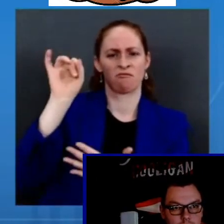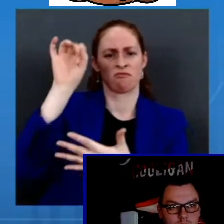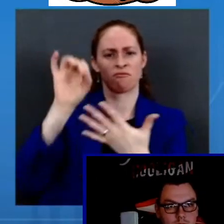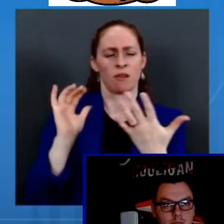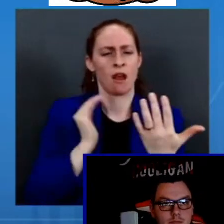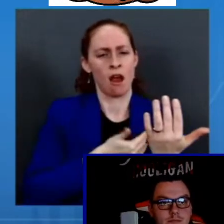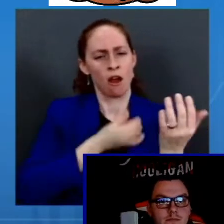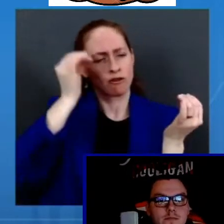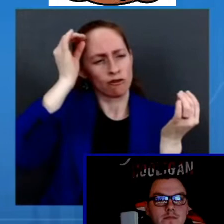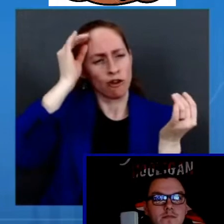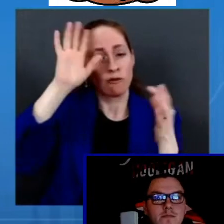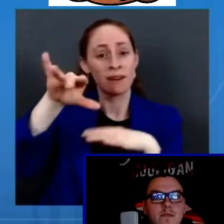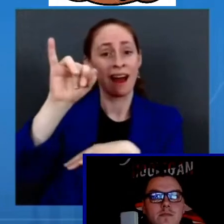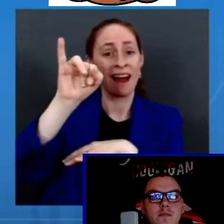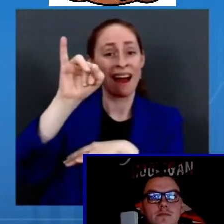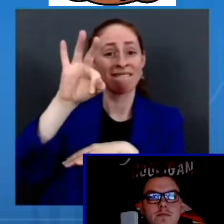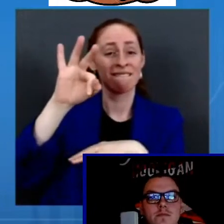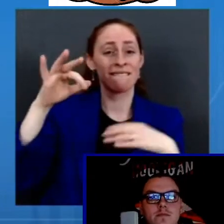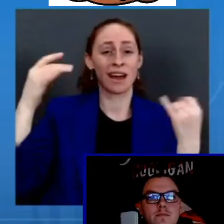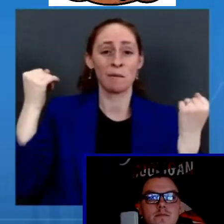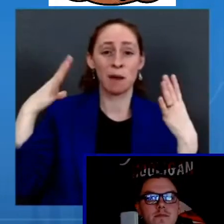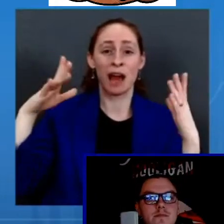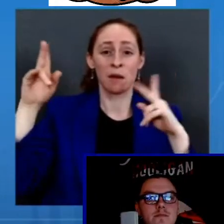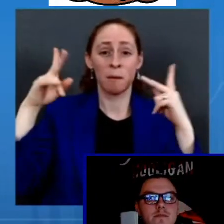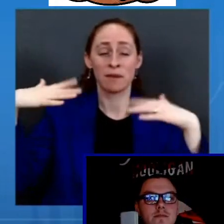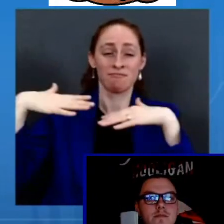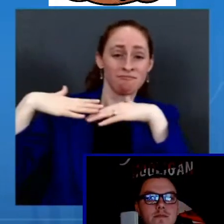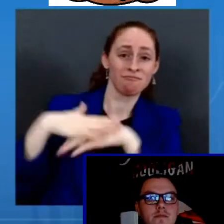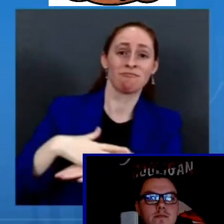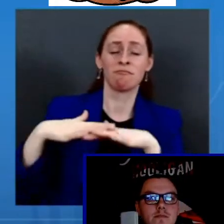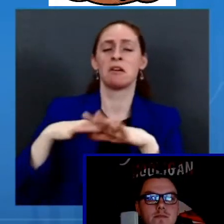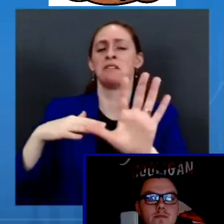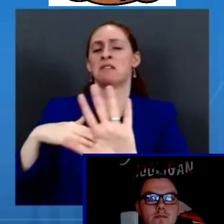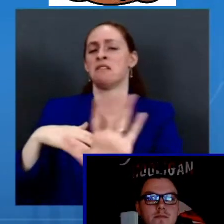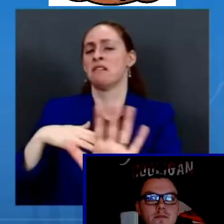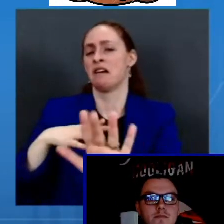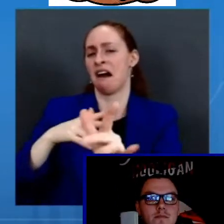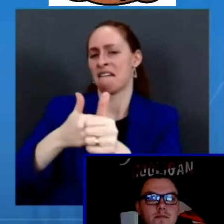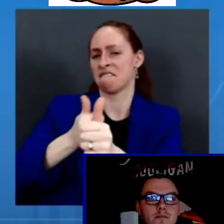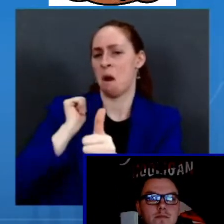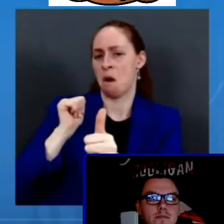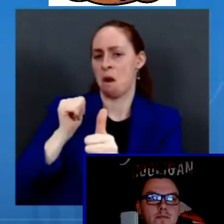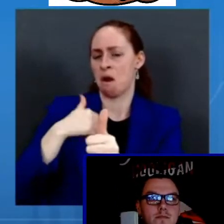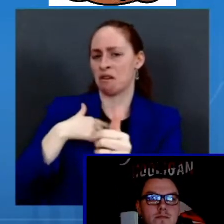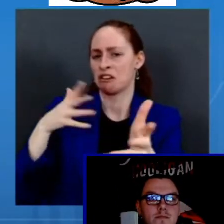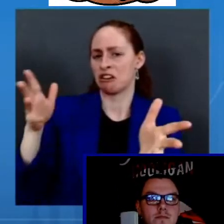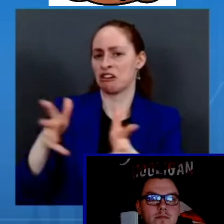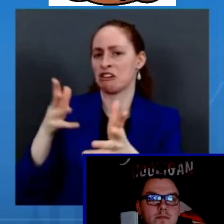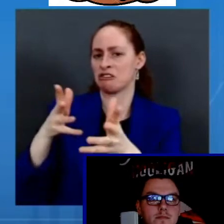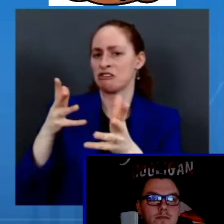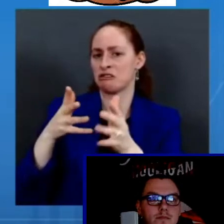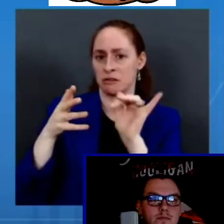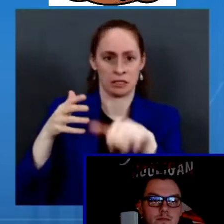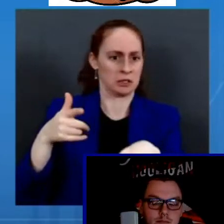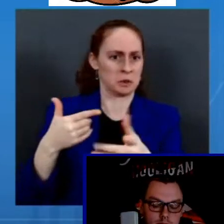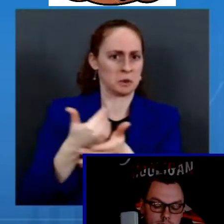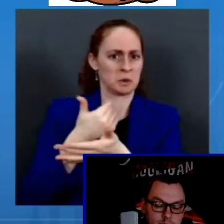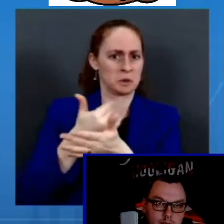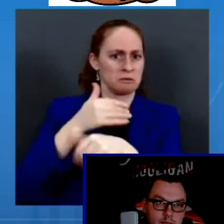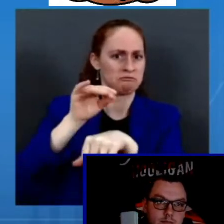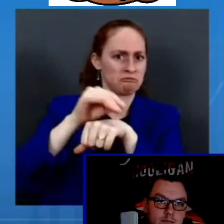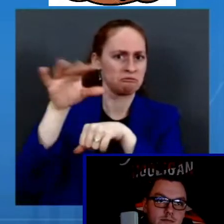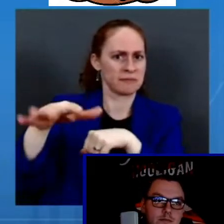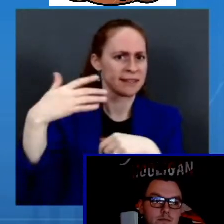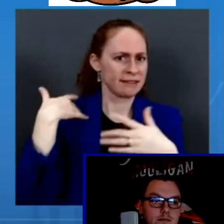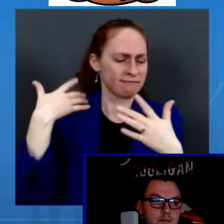also have given clear guidance as to what we believe is a safe way to gather. We do want families to be together, to be able to be together